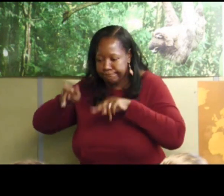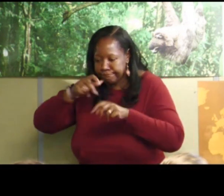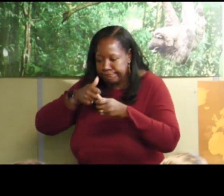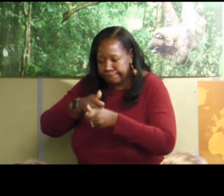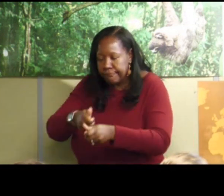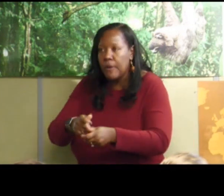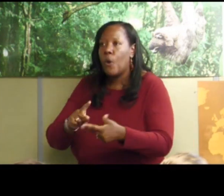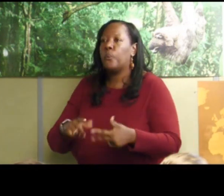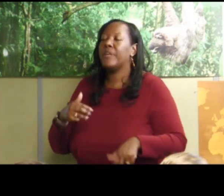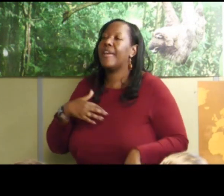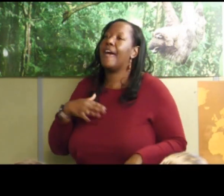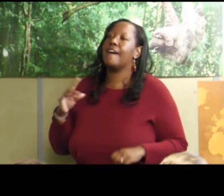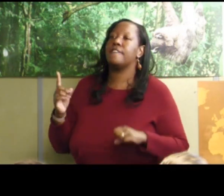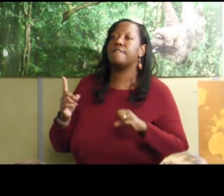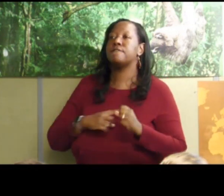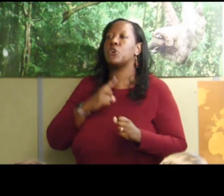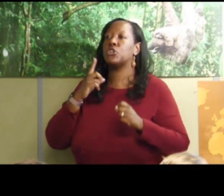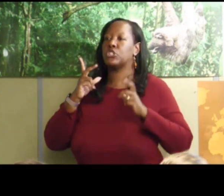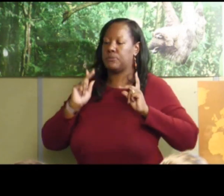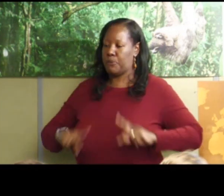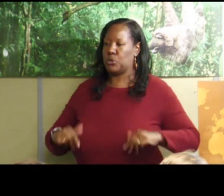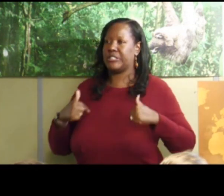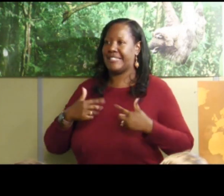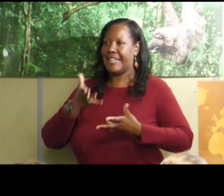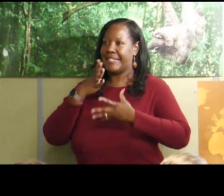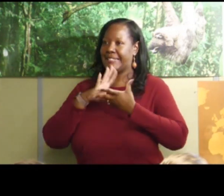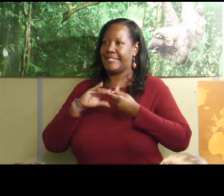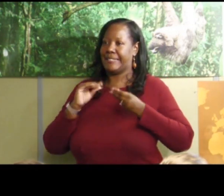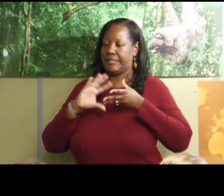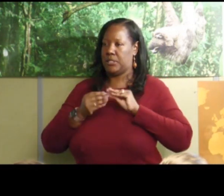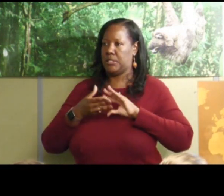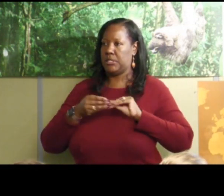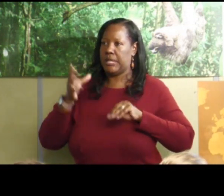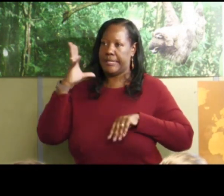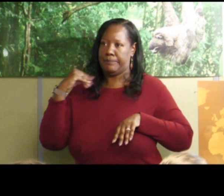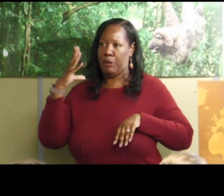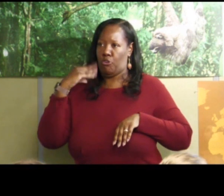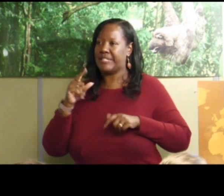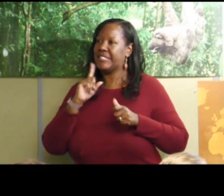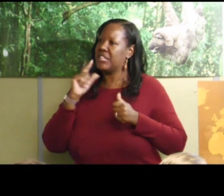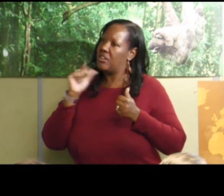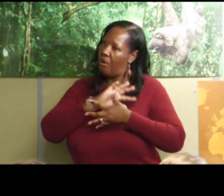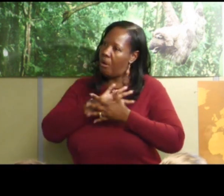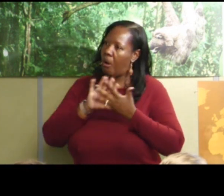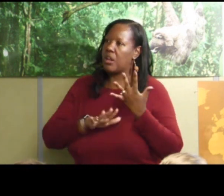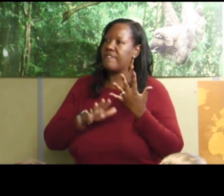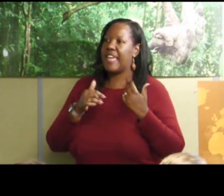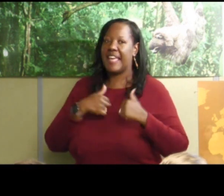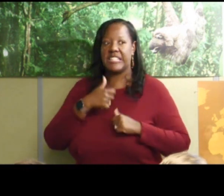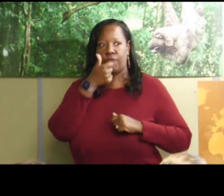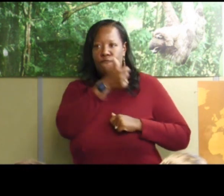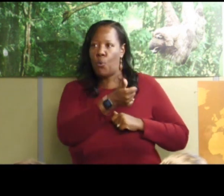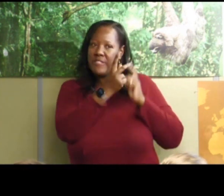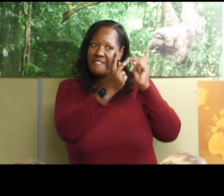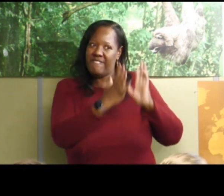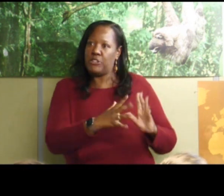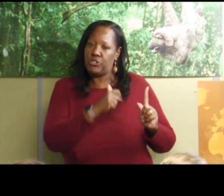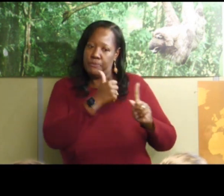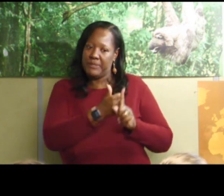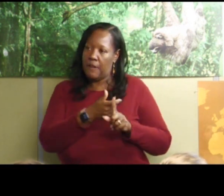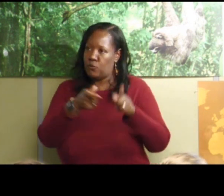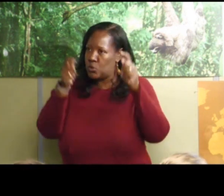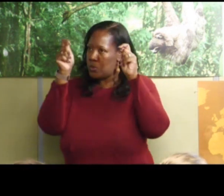firsthand accounts from community residents, and it's all framed in that kind of investigate what happened to the neighborhood and kind